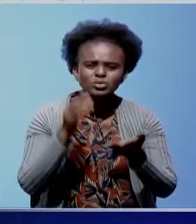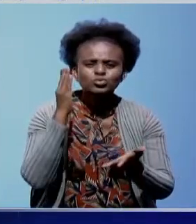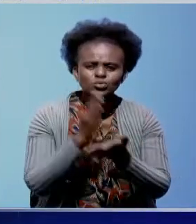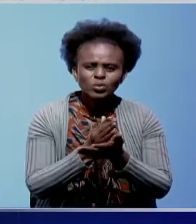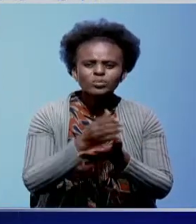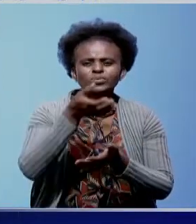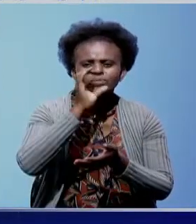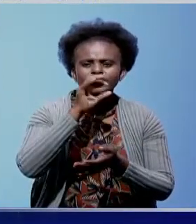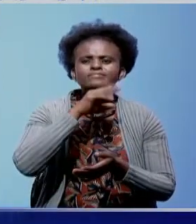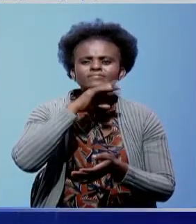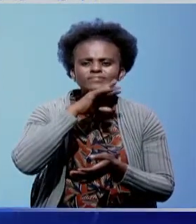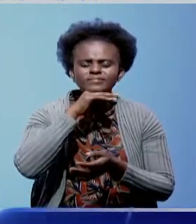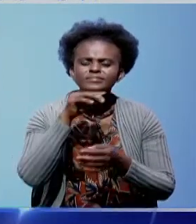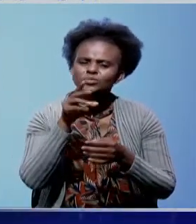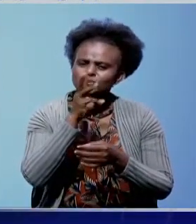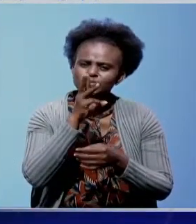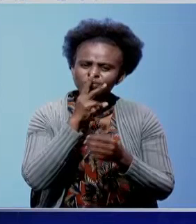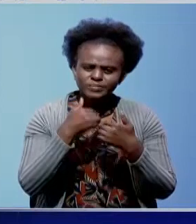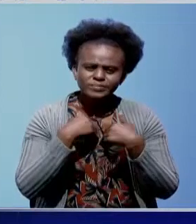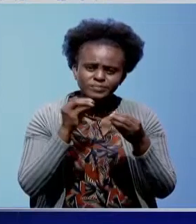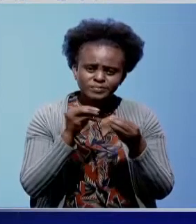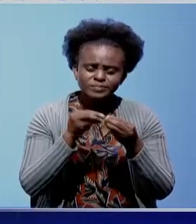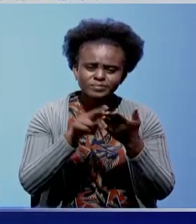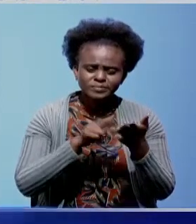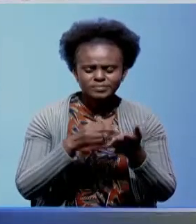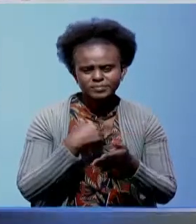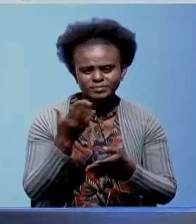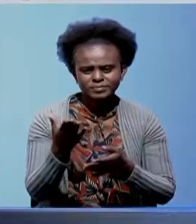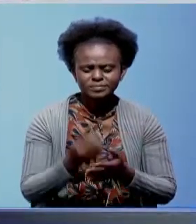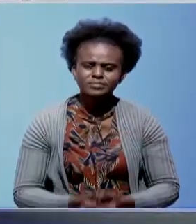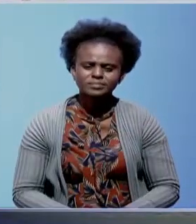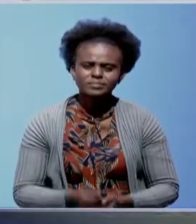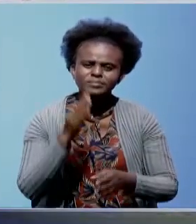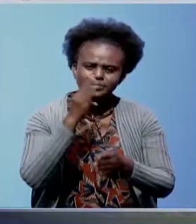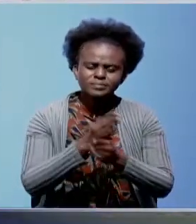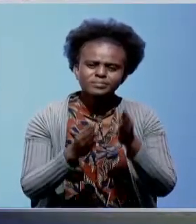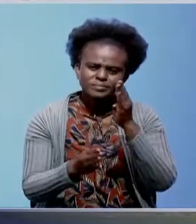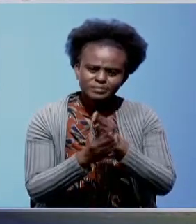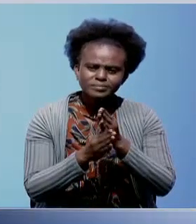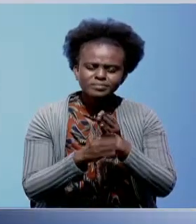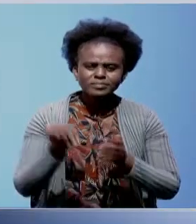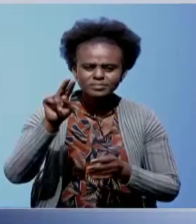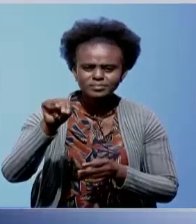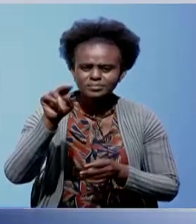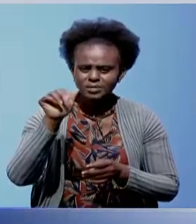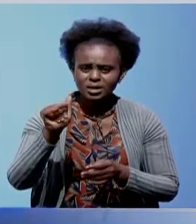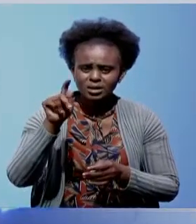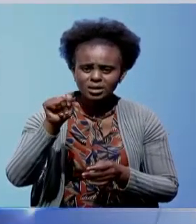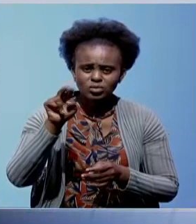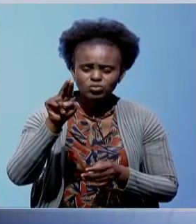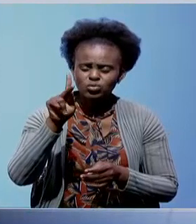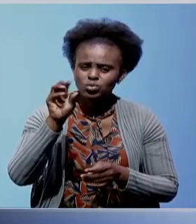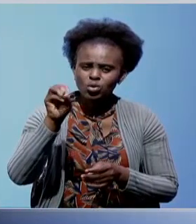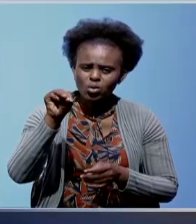unsafe water. Munalula Sikuleka reports. The construction of Natukoma water scheme in Shangombo district in